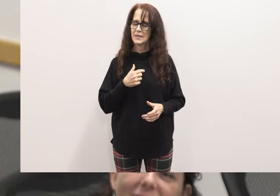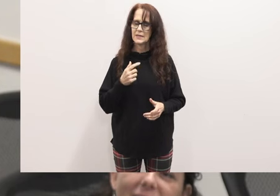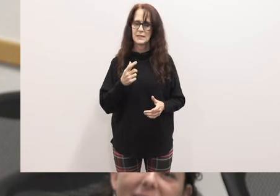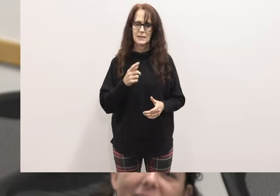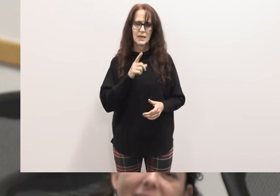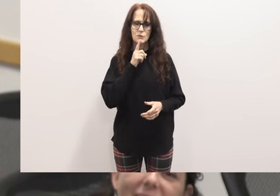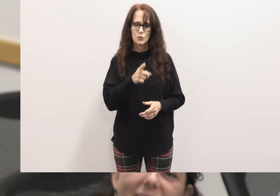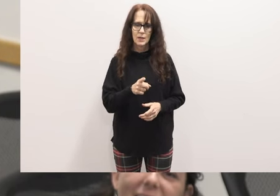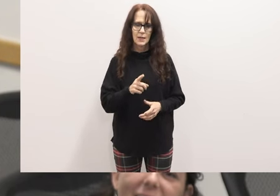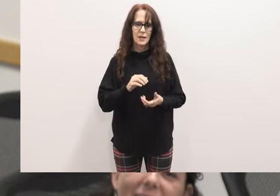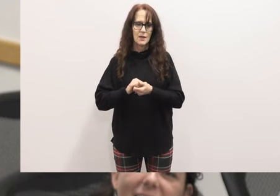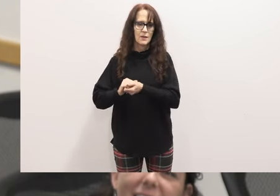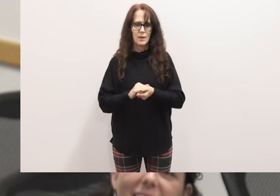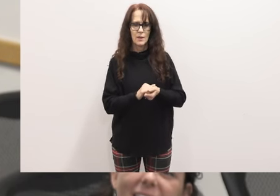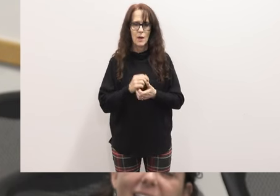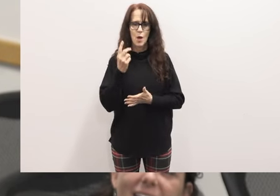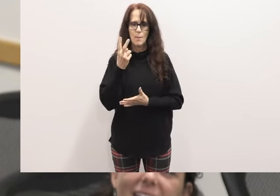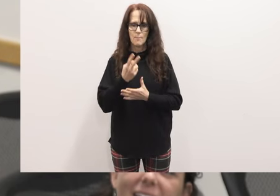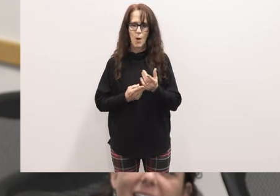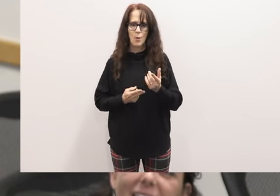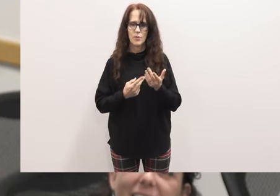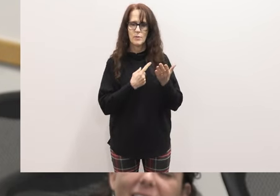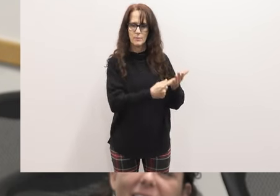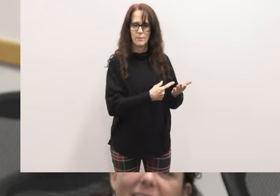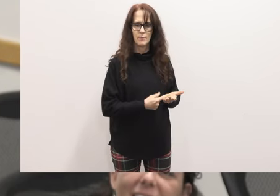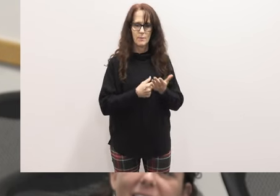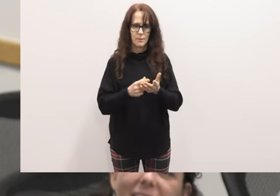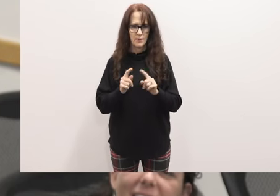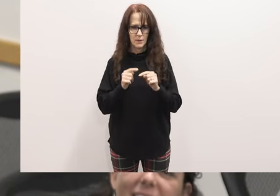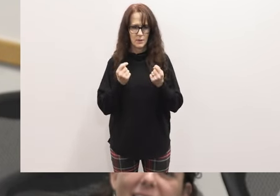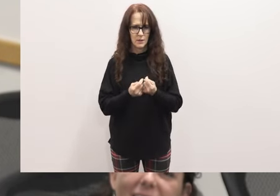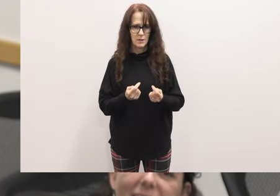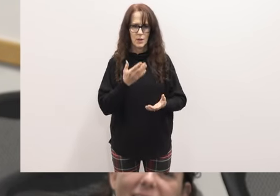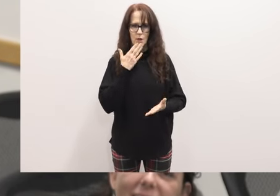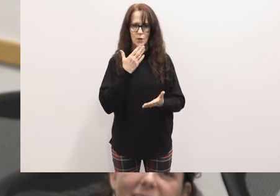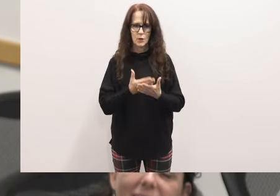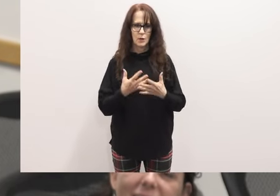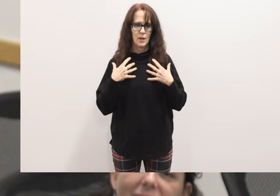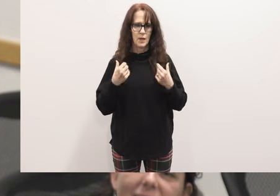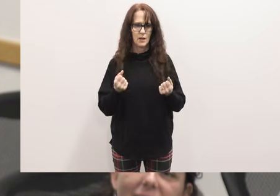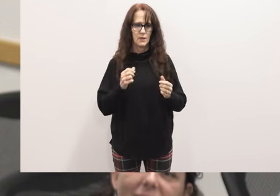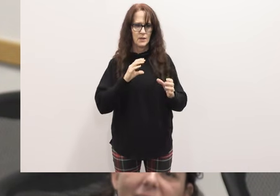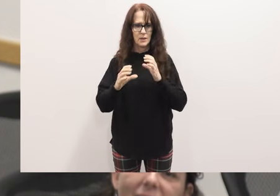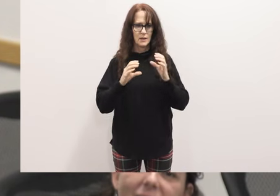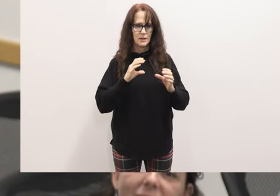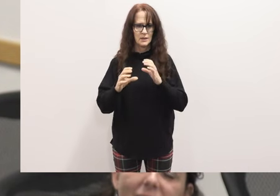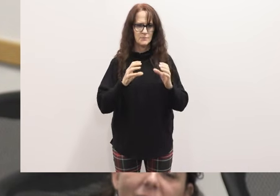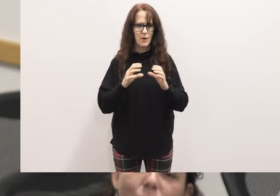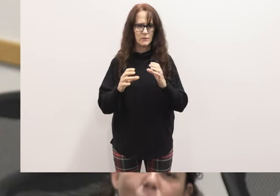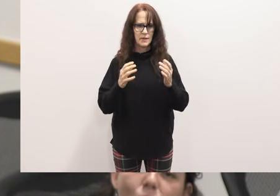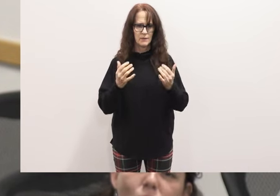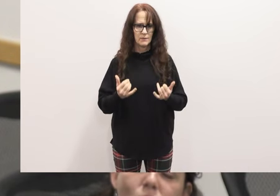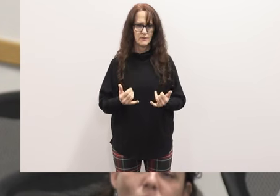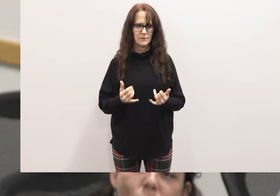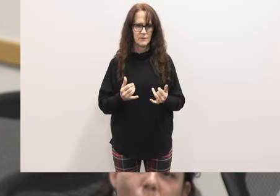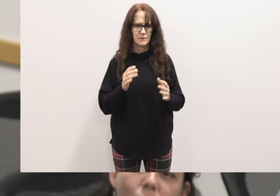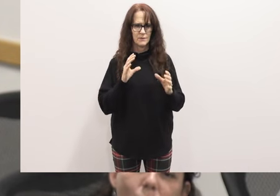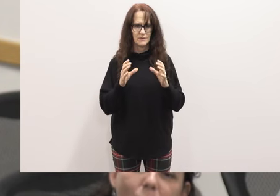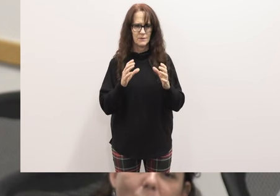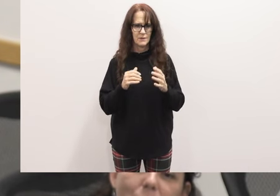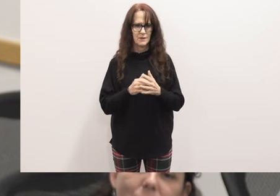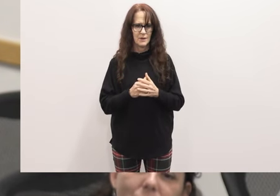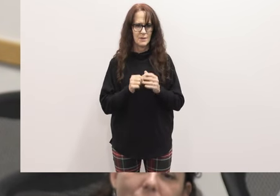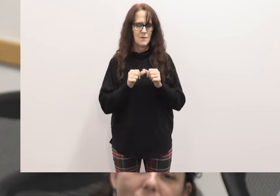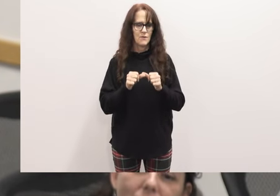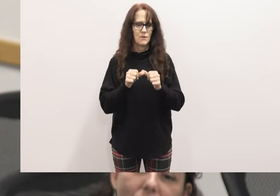collaboration between both bargaining teams, because we had very good, healthy conversations about the needs from both sides, our needs to really move